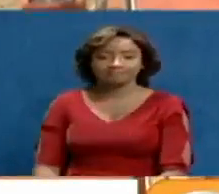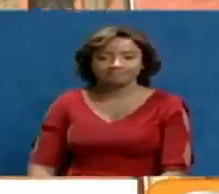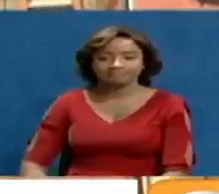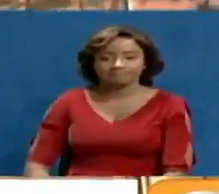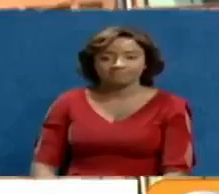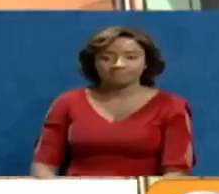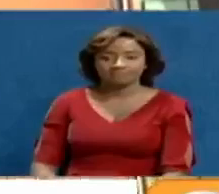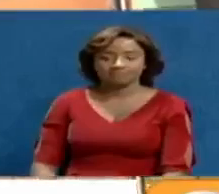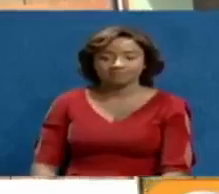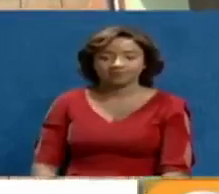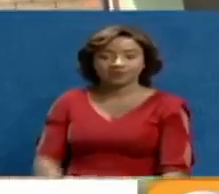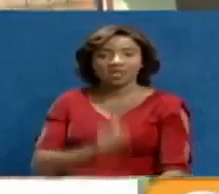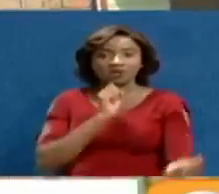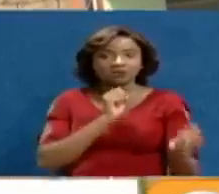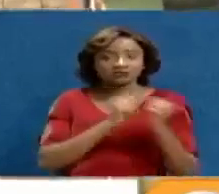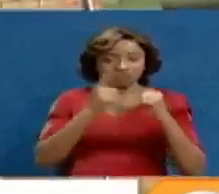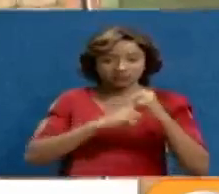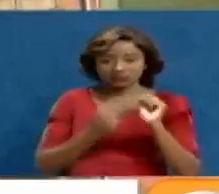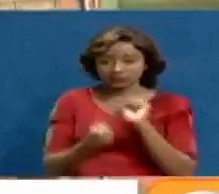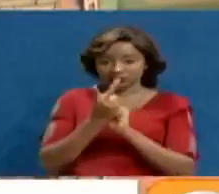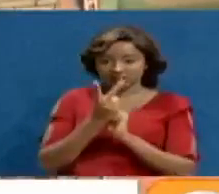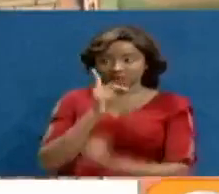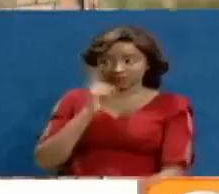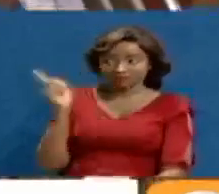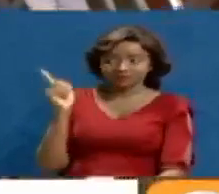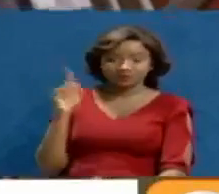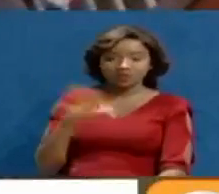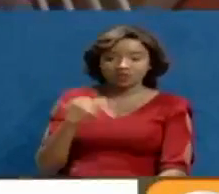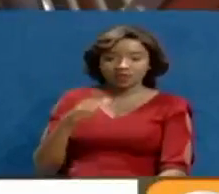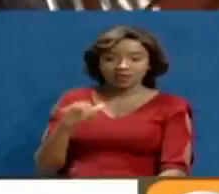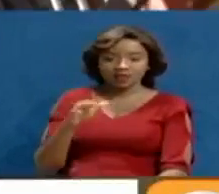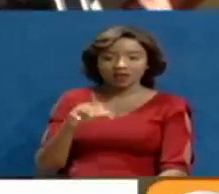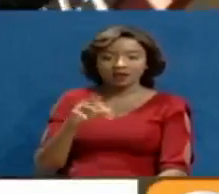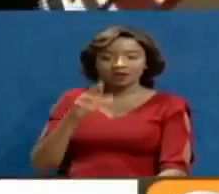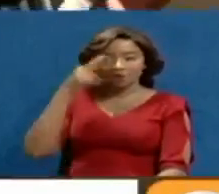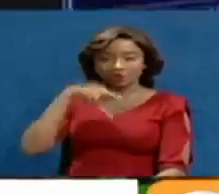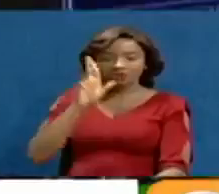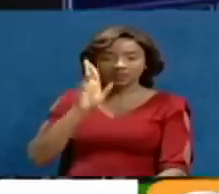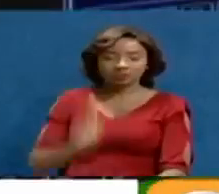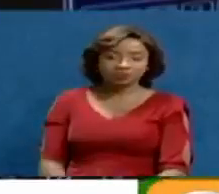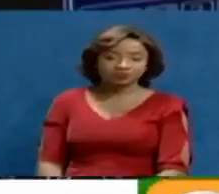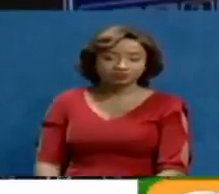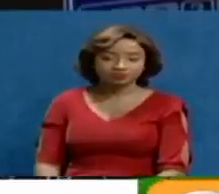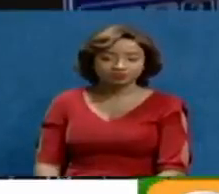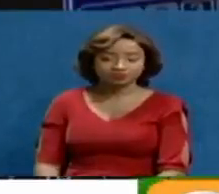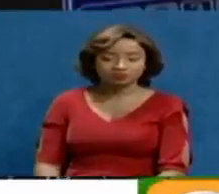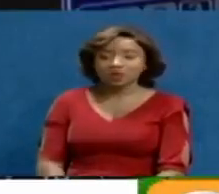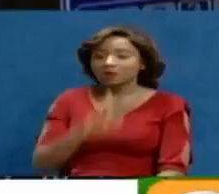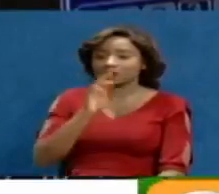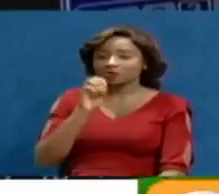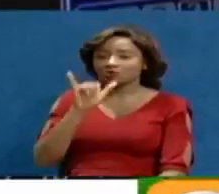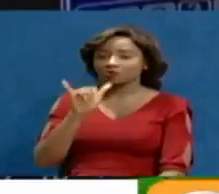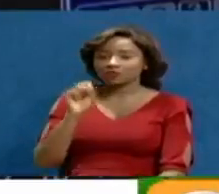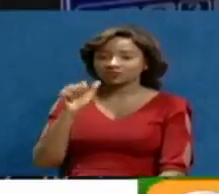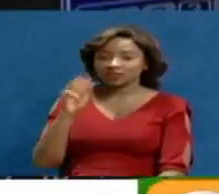The events of December 16th at an apartment along Lumumba Drive in Roysambu area. This man